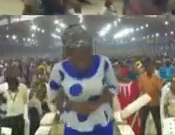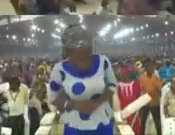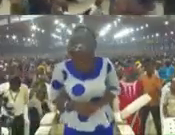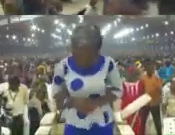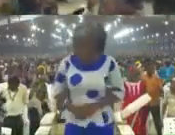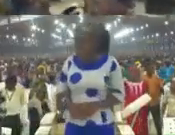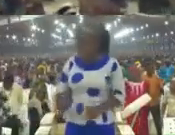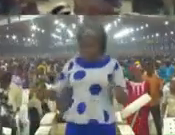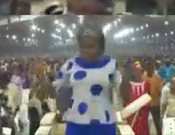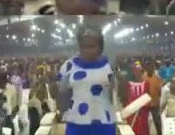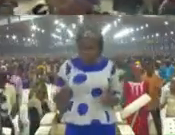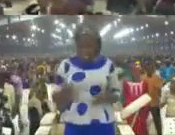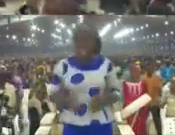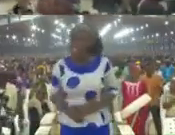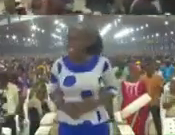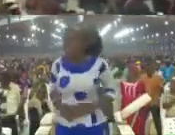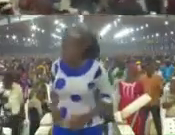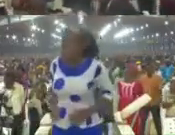Let me laugh last.